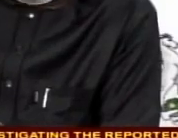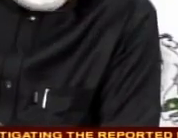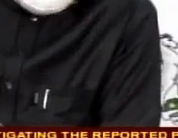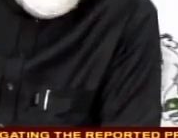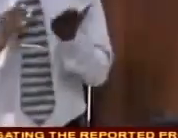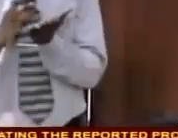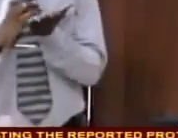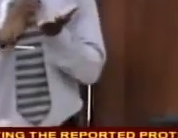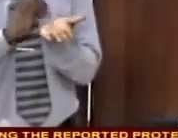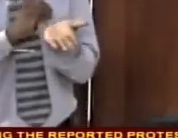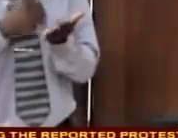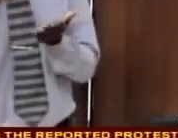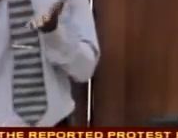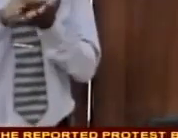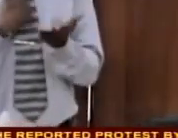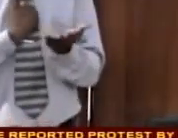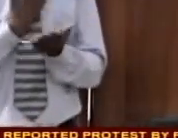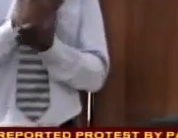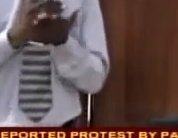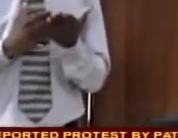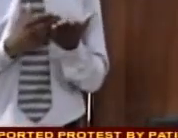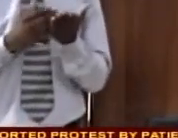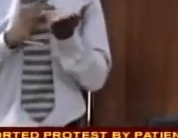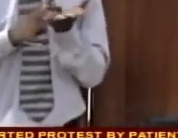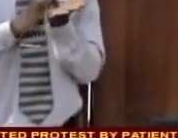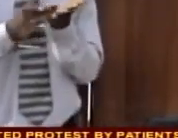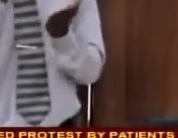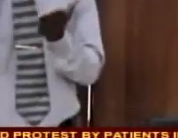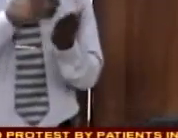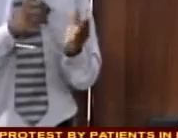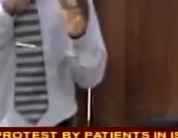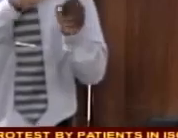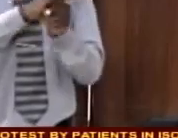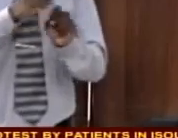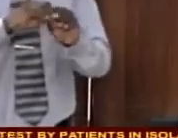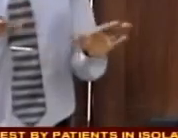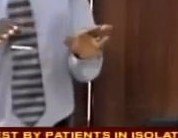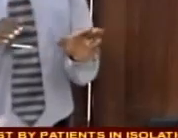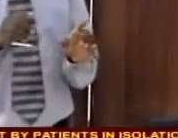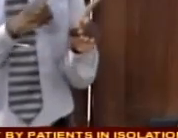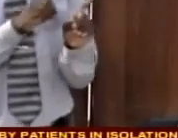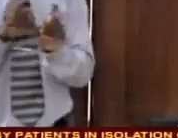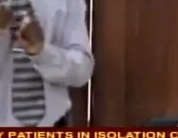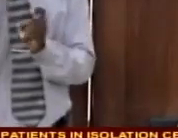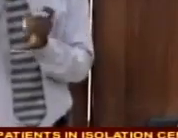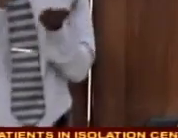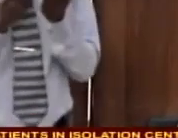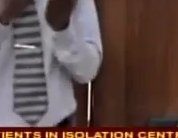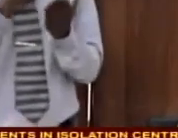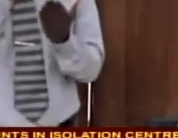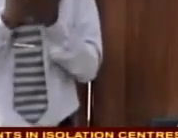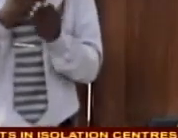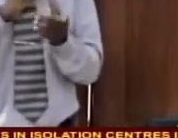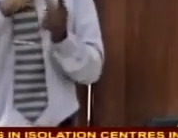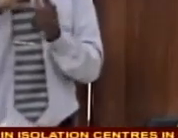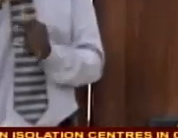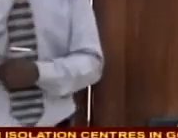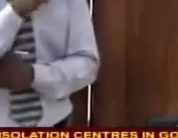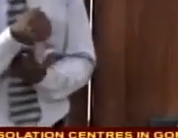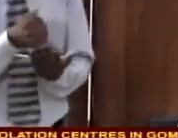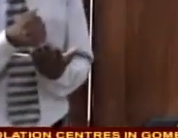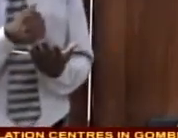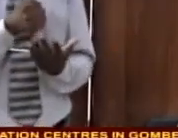medical doctors say they've come up with cures for coronavirus. Have we put them through a trial to find out if they are potent or not, or we're just dismissing them because